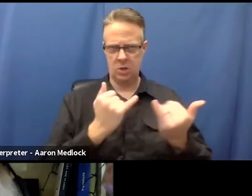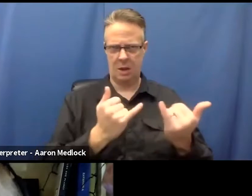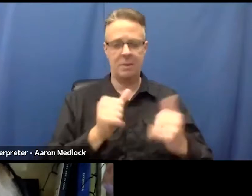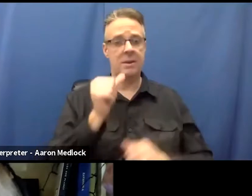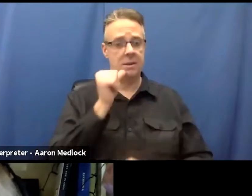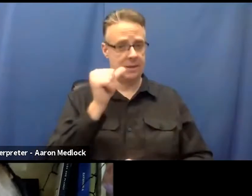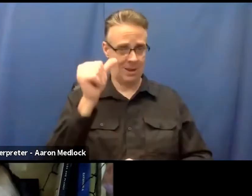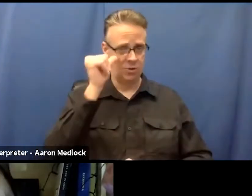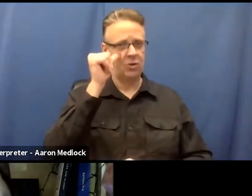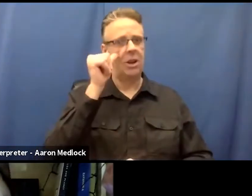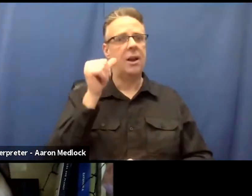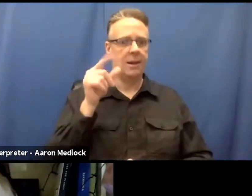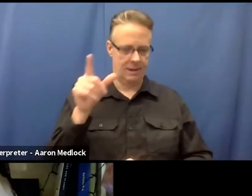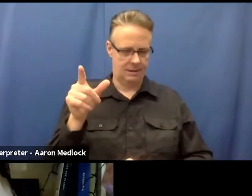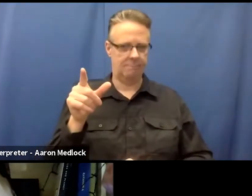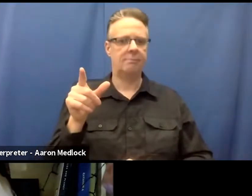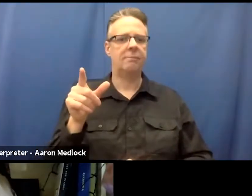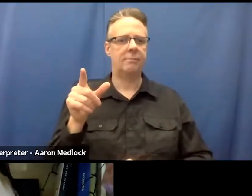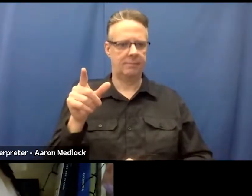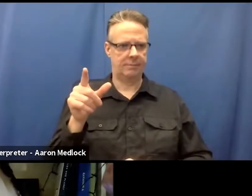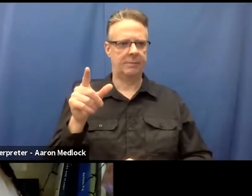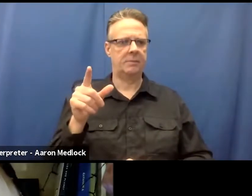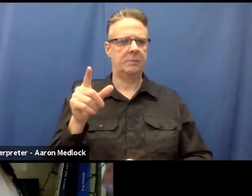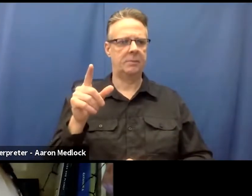questions they were disabled. I